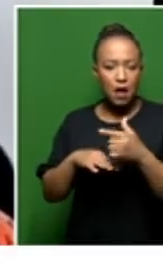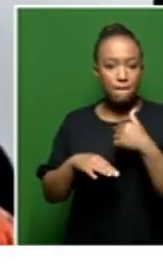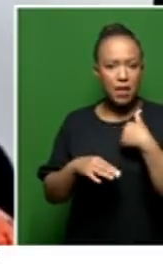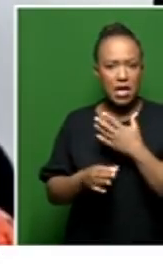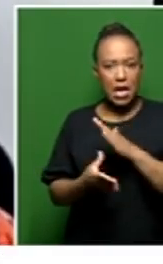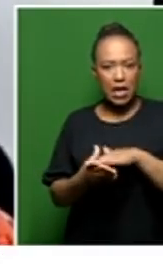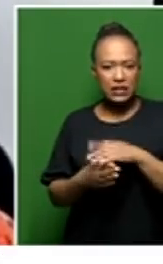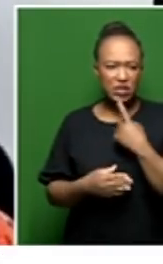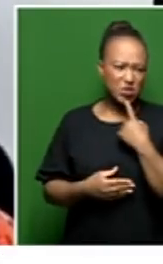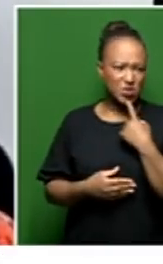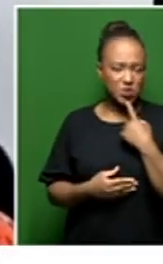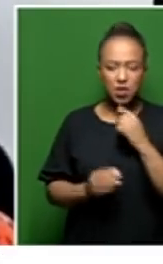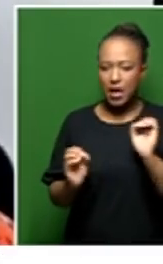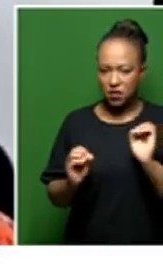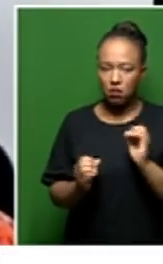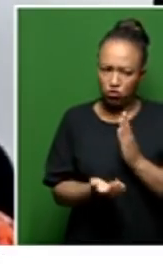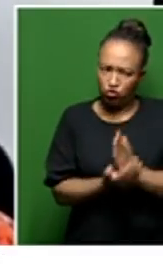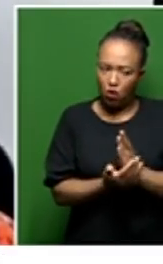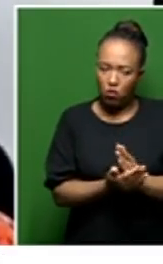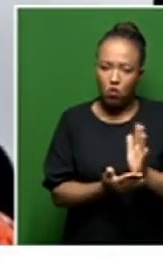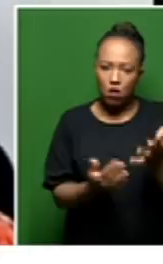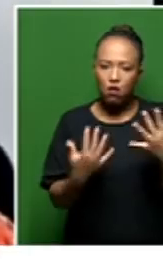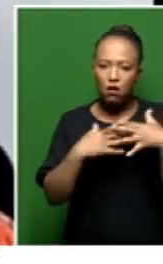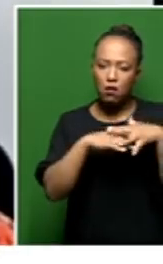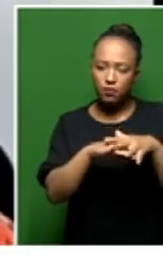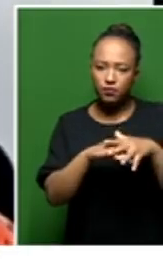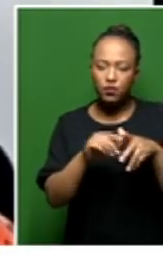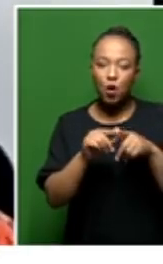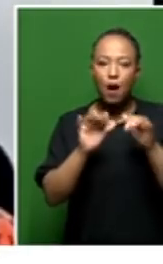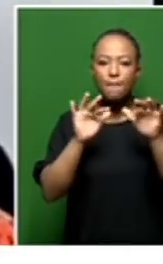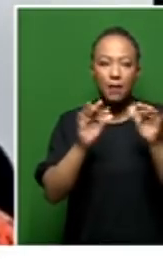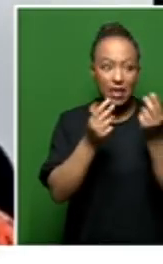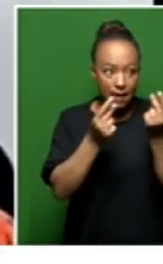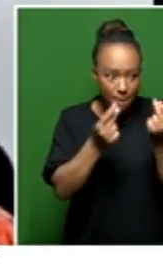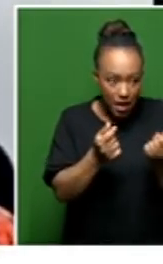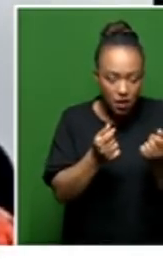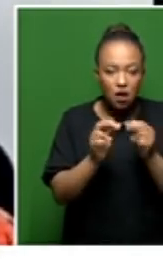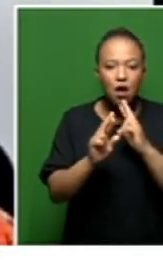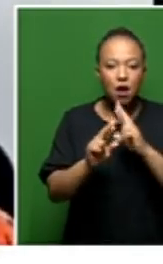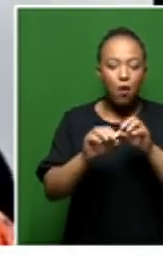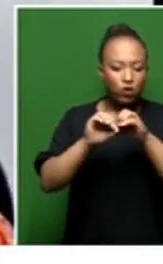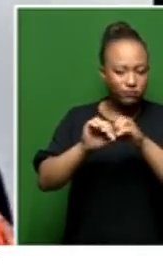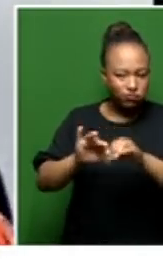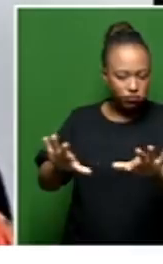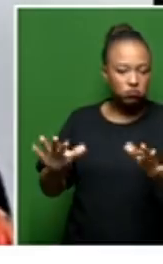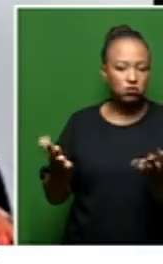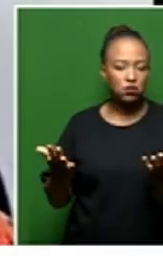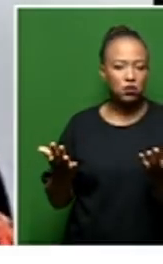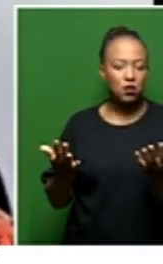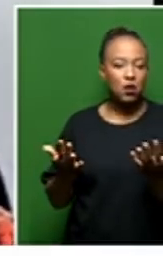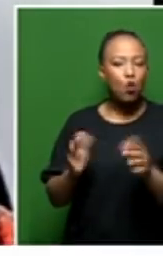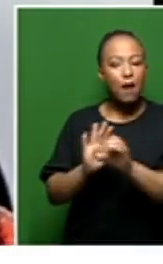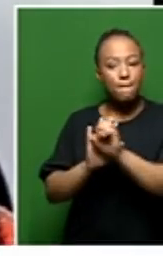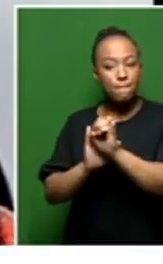him. Secondly, by giving the report to the public immediately and encouraging the media like